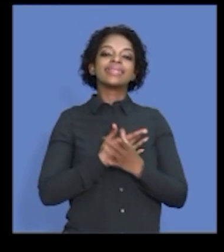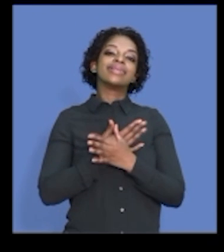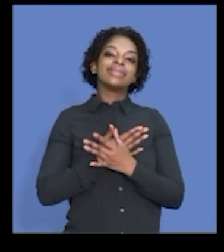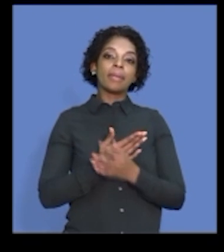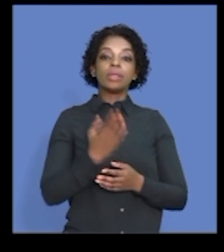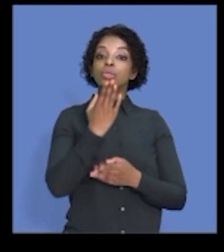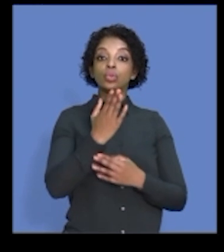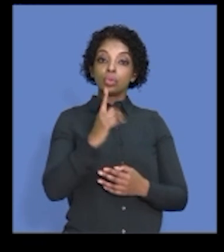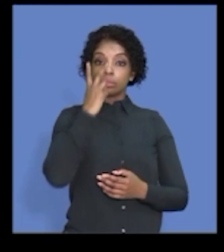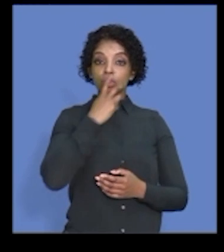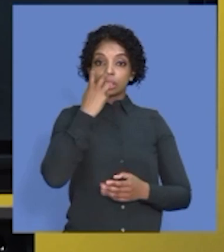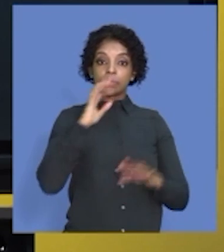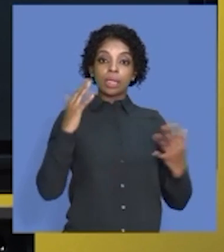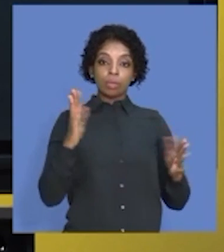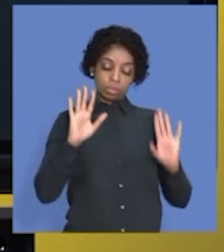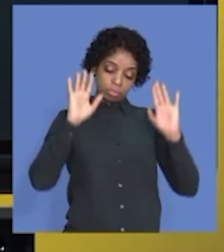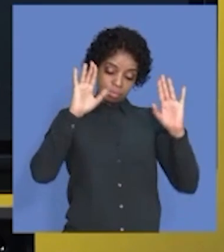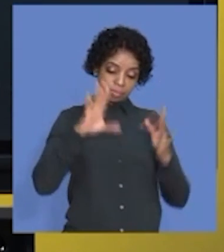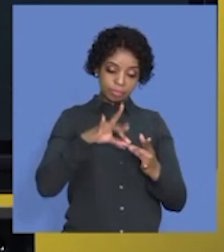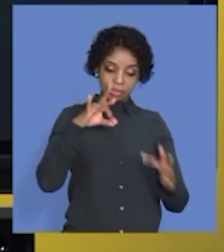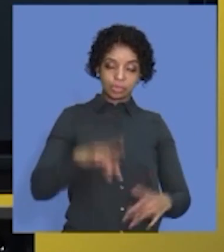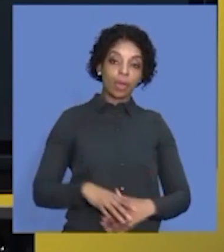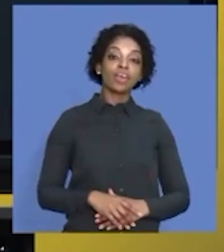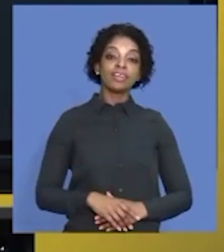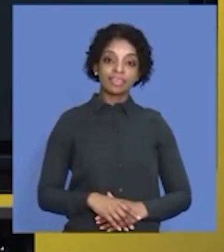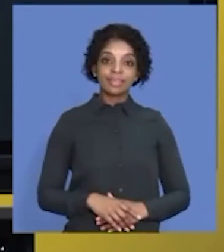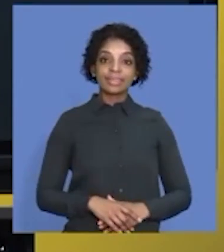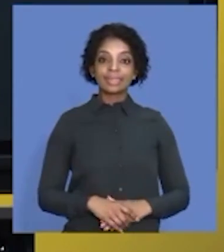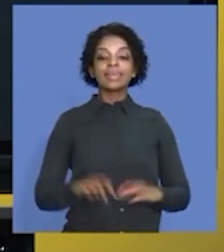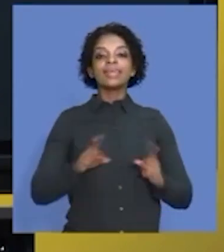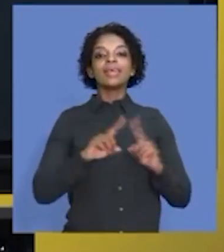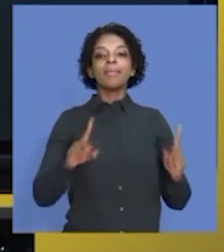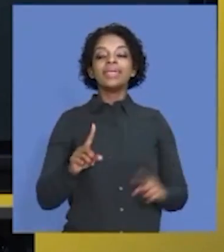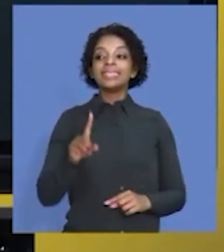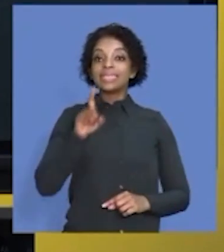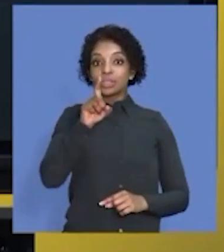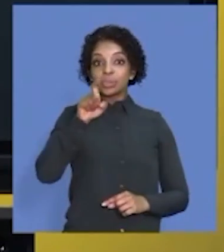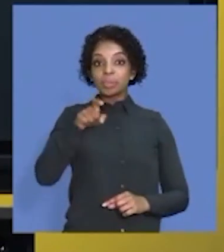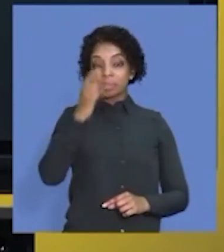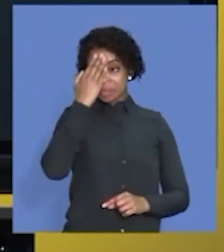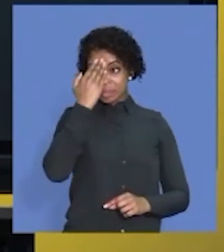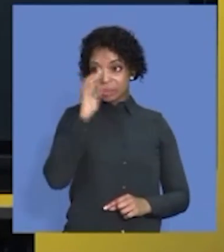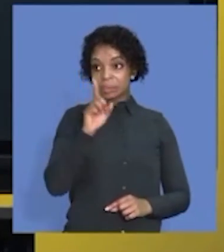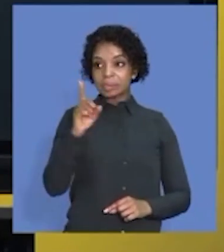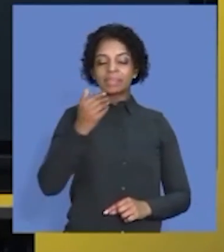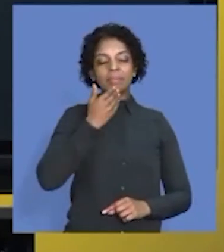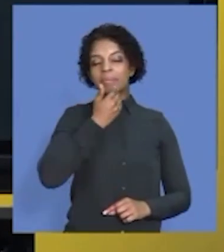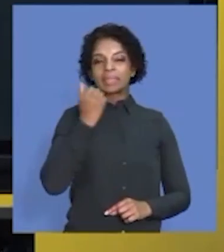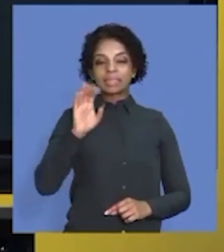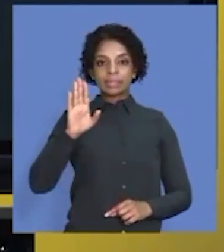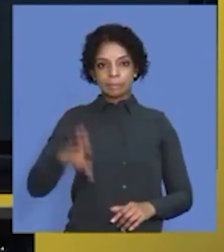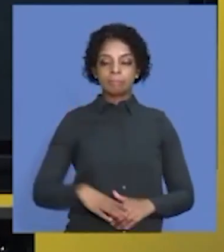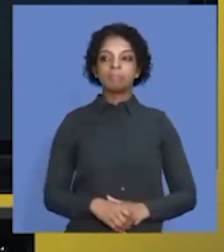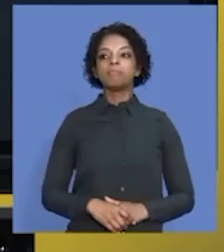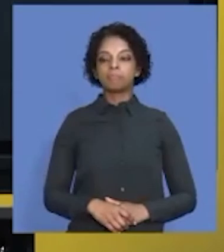the German. How you pronounce it is absolutely your choice. What you have to know is this is the investing